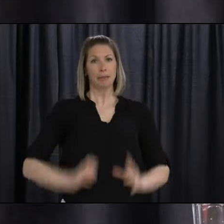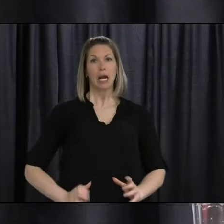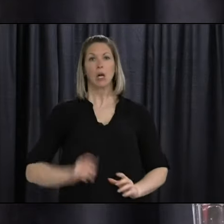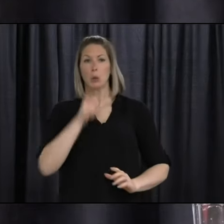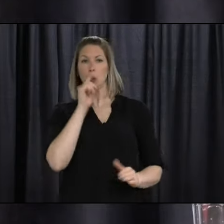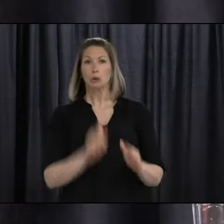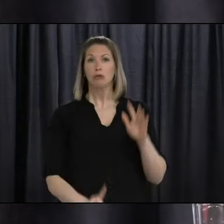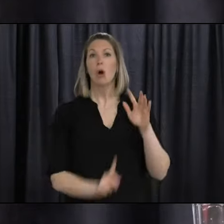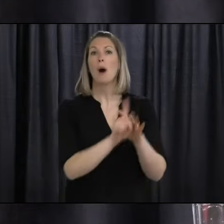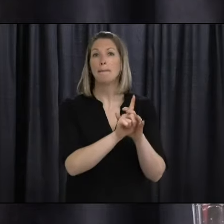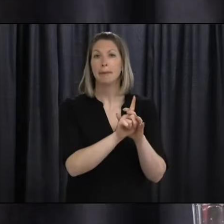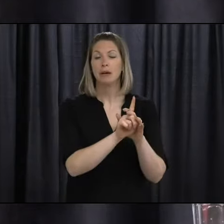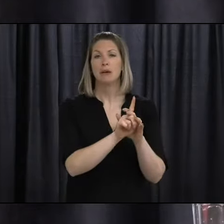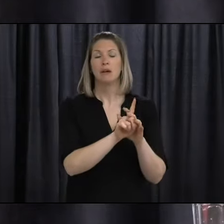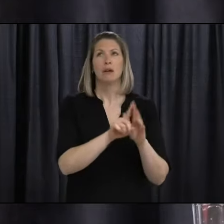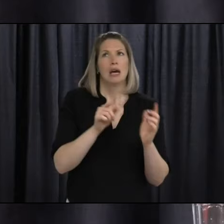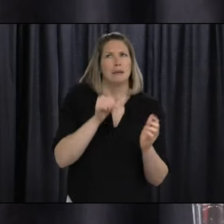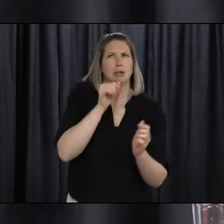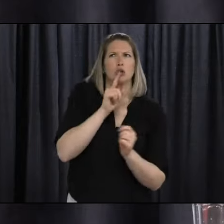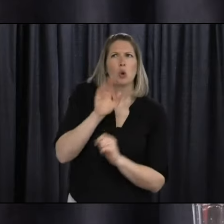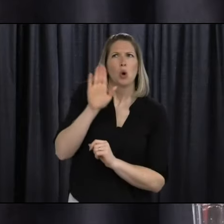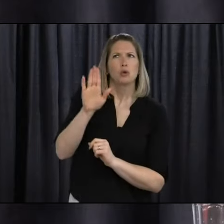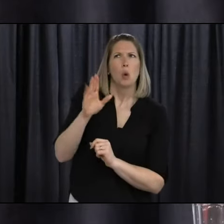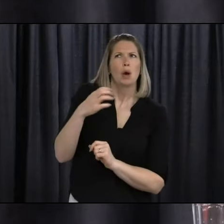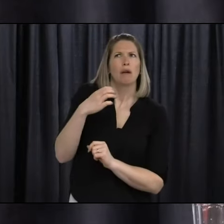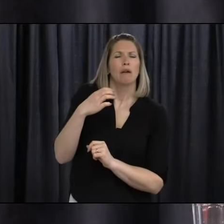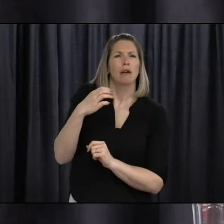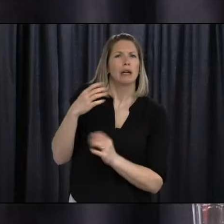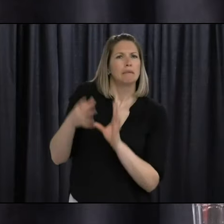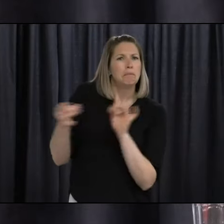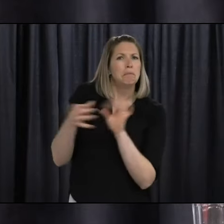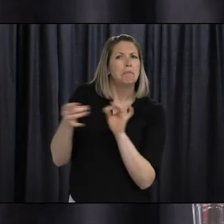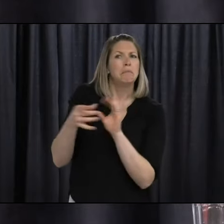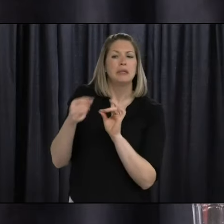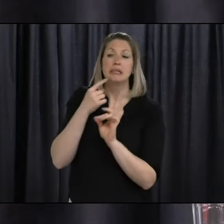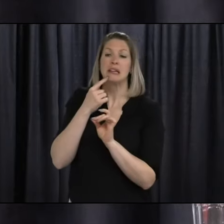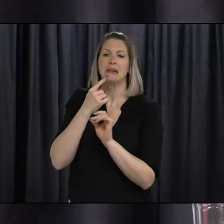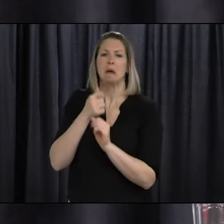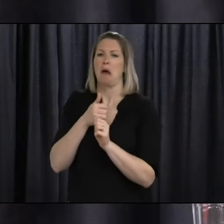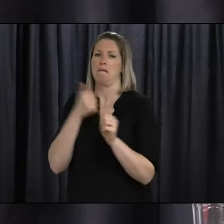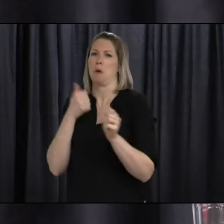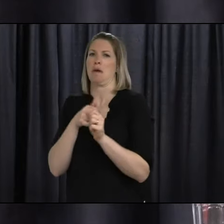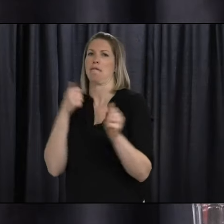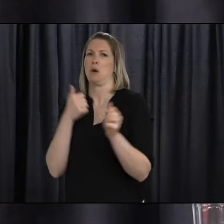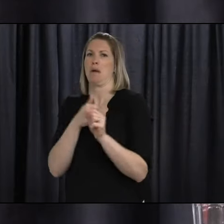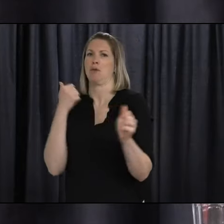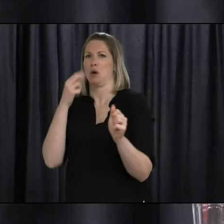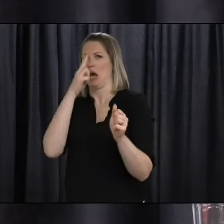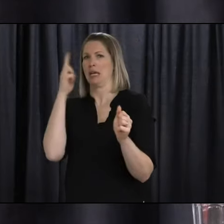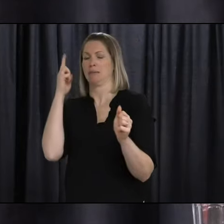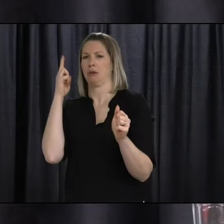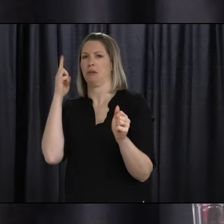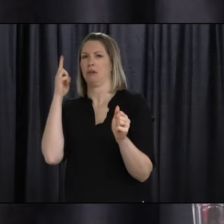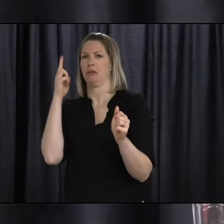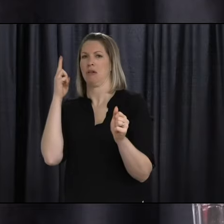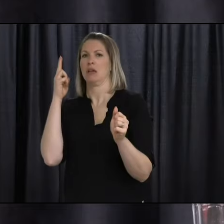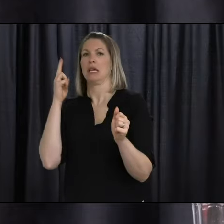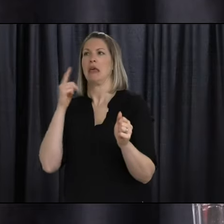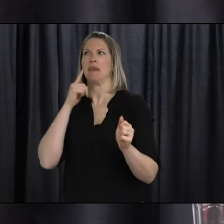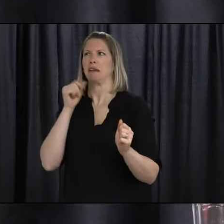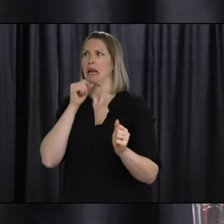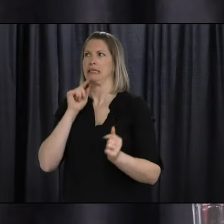serious conditions are staying away, or whether it's people who have decided not to go for things that they may have regarded as perhaps